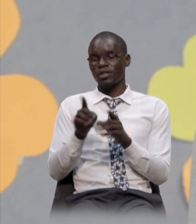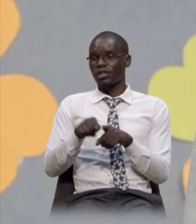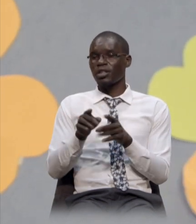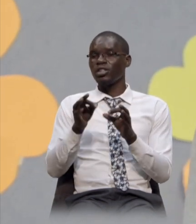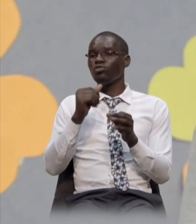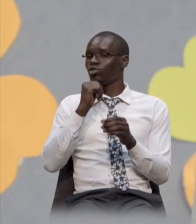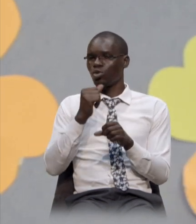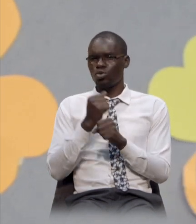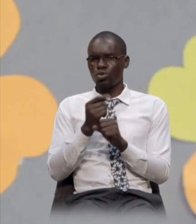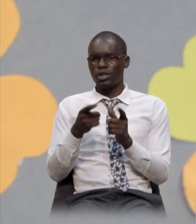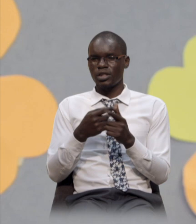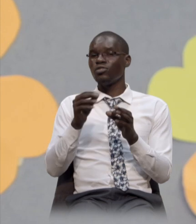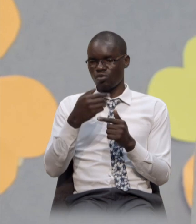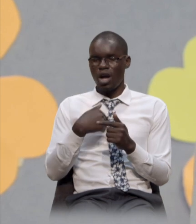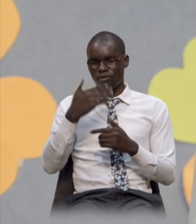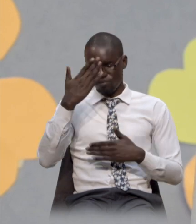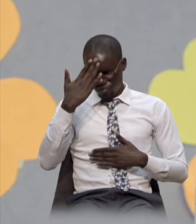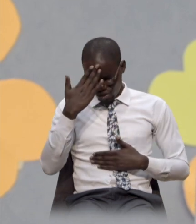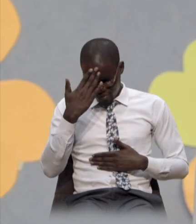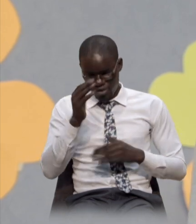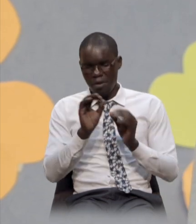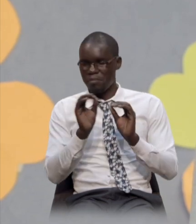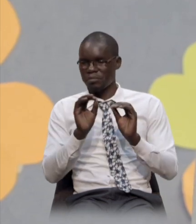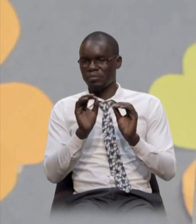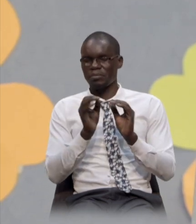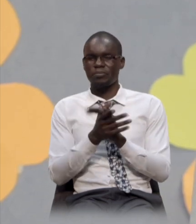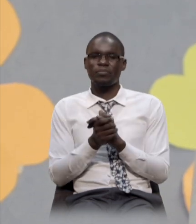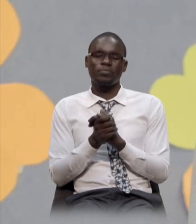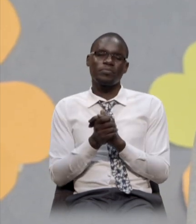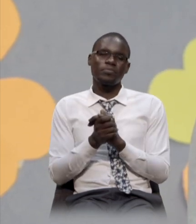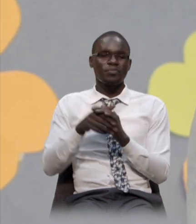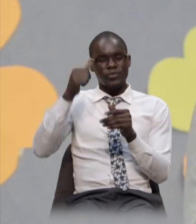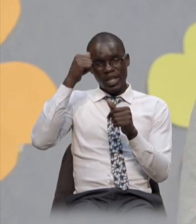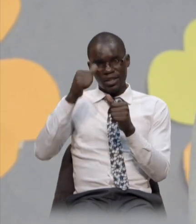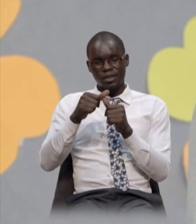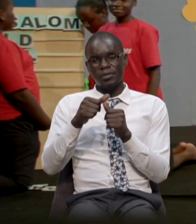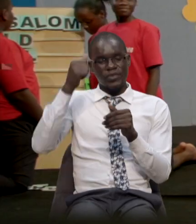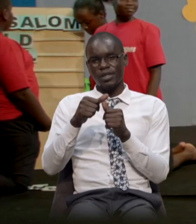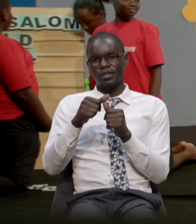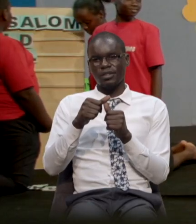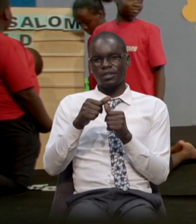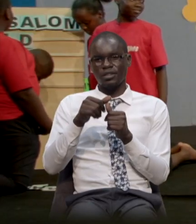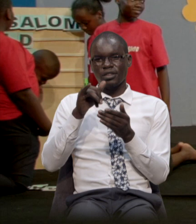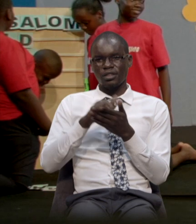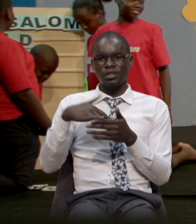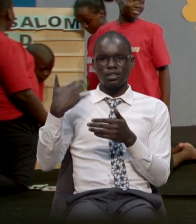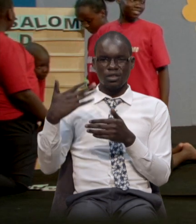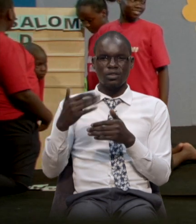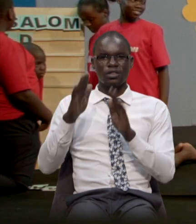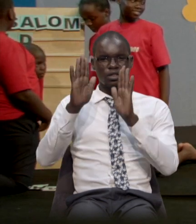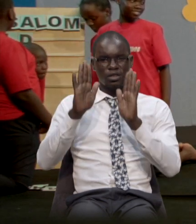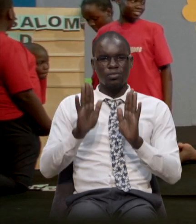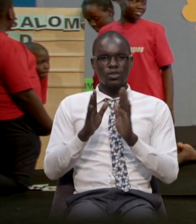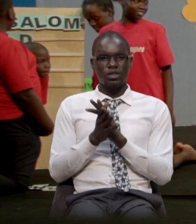keep the promise, it means that you have disobeyed. Remember that? Remember that? That is always important. You have to